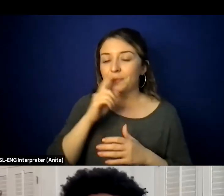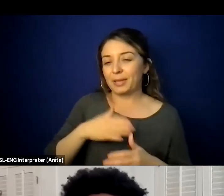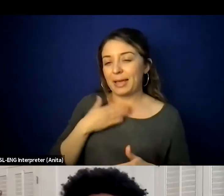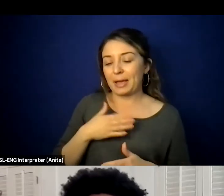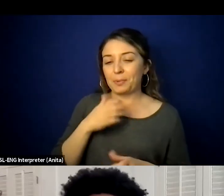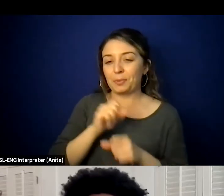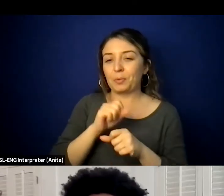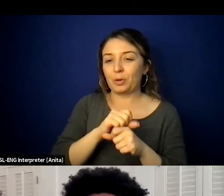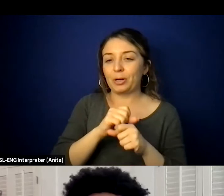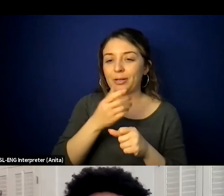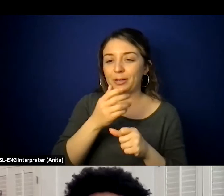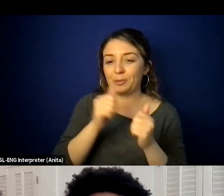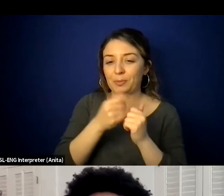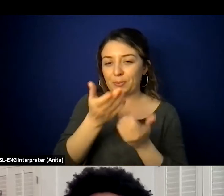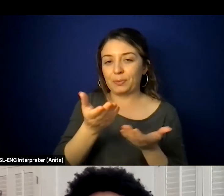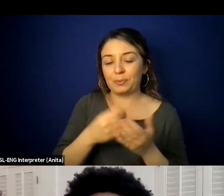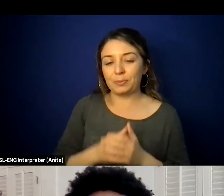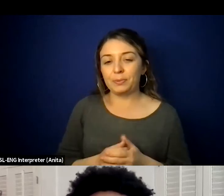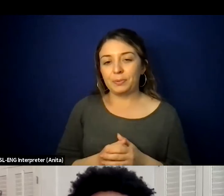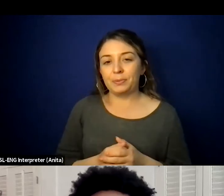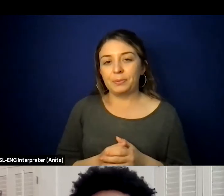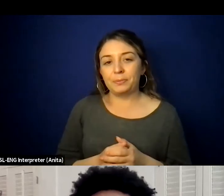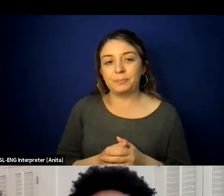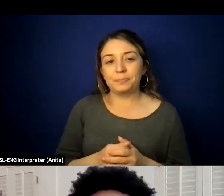be working alongside you.